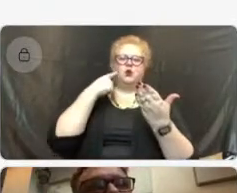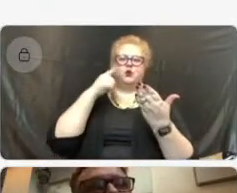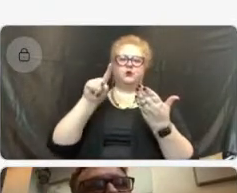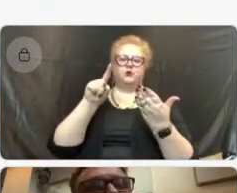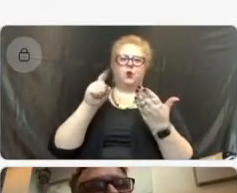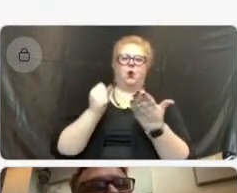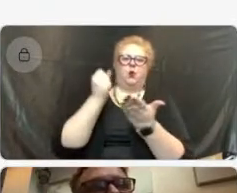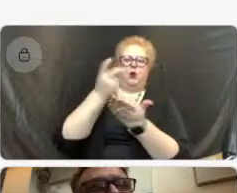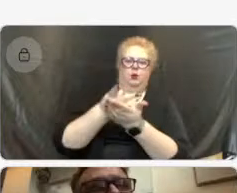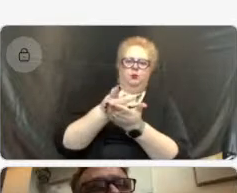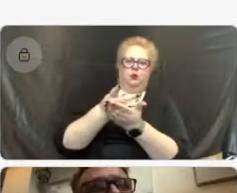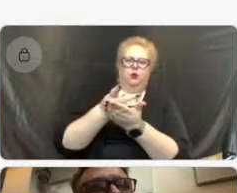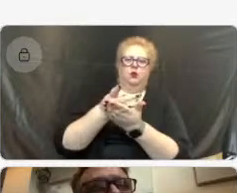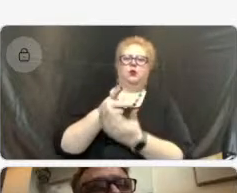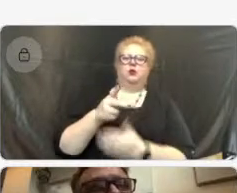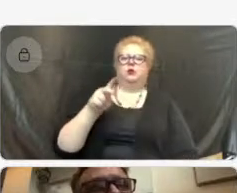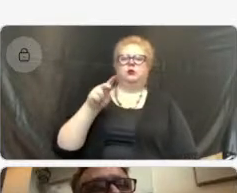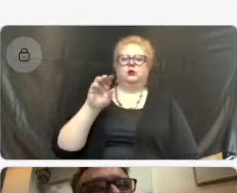approval of items LU